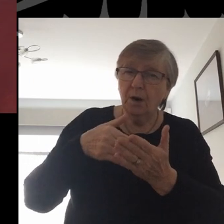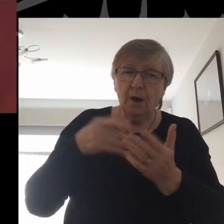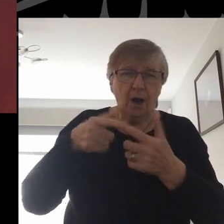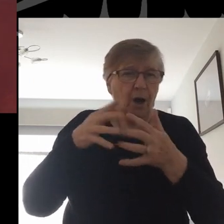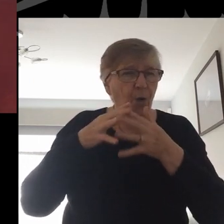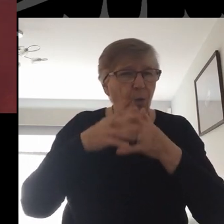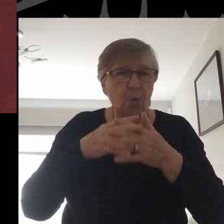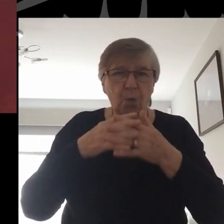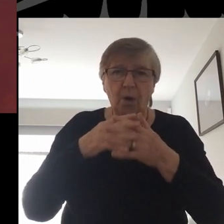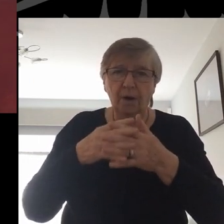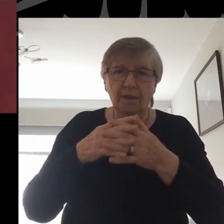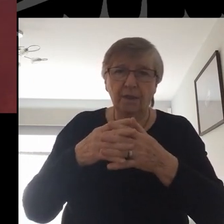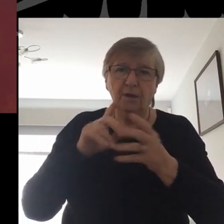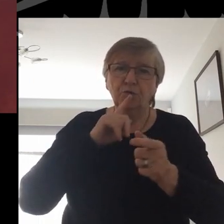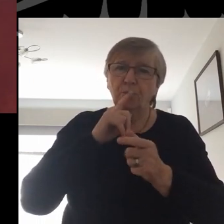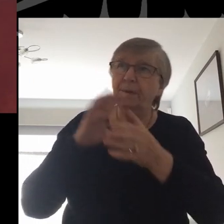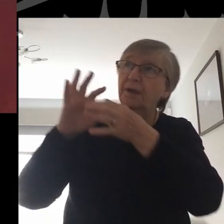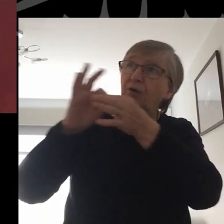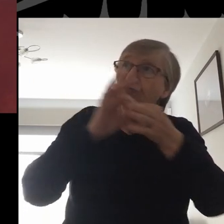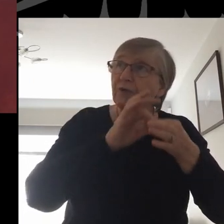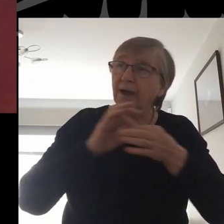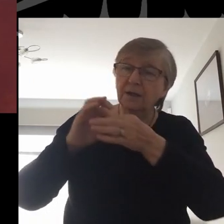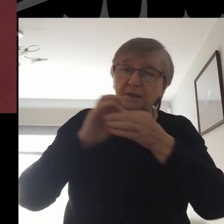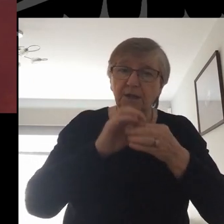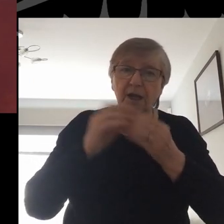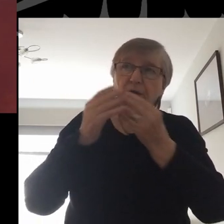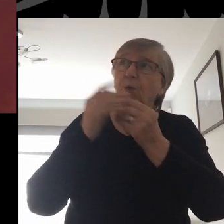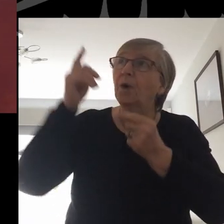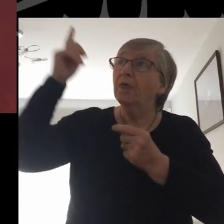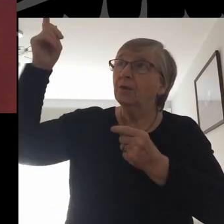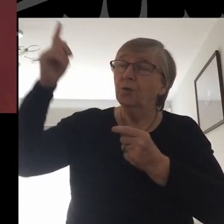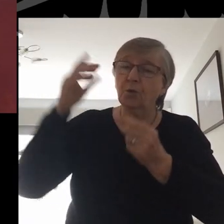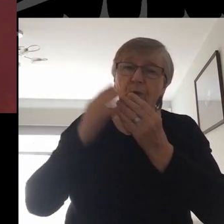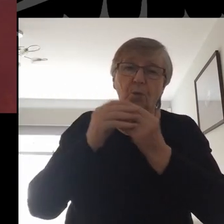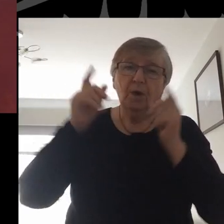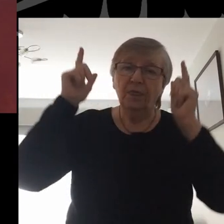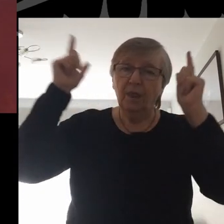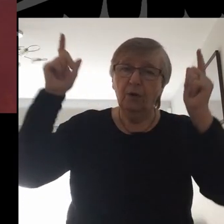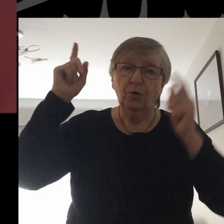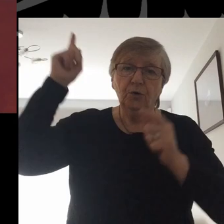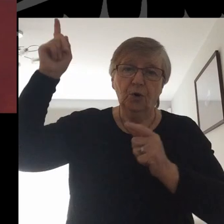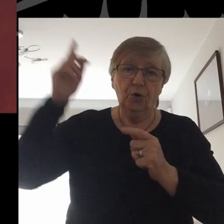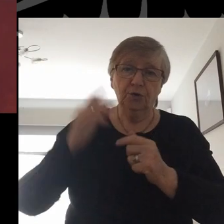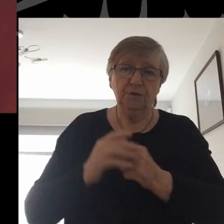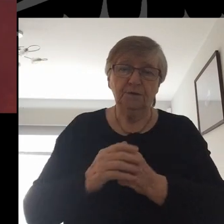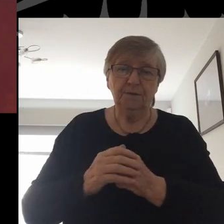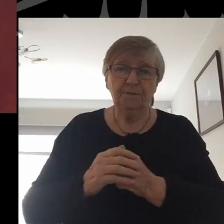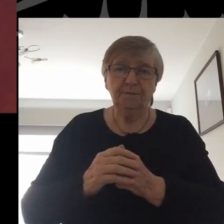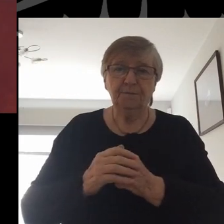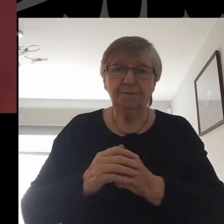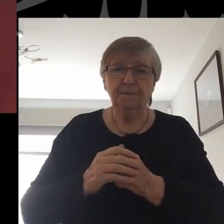be reconciled, to be in fellowship with, to be one with the Lord God.